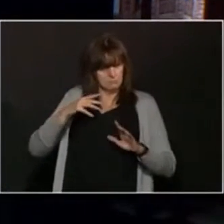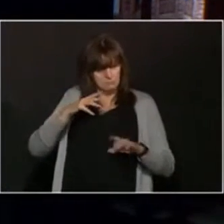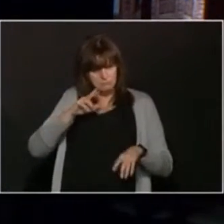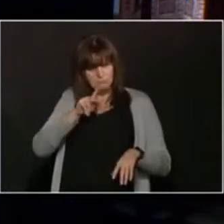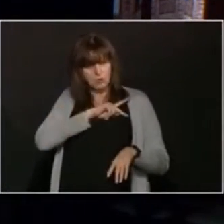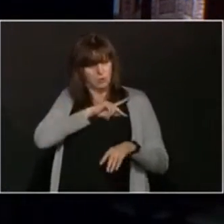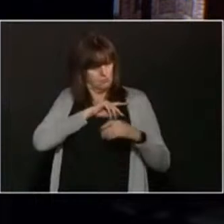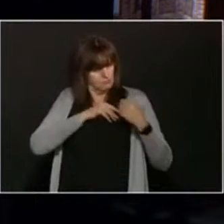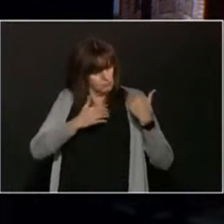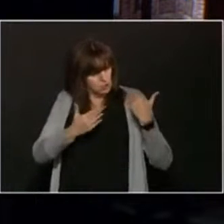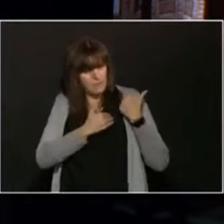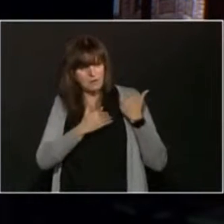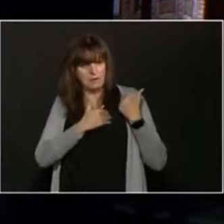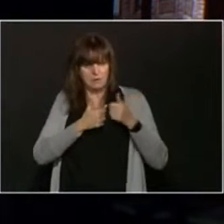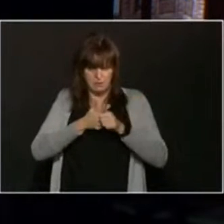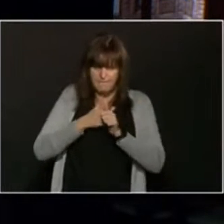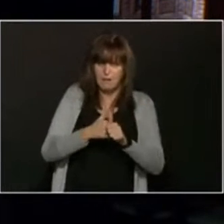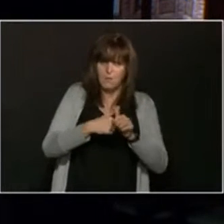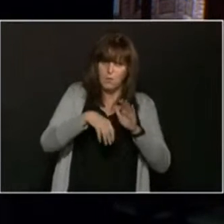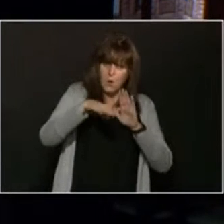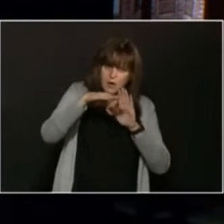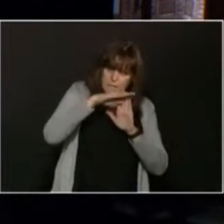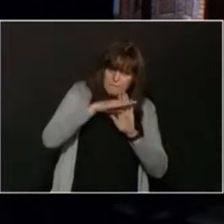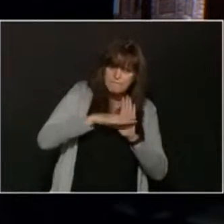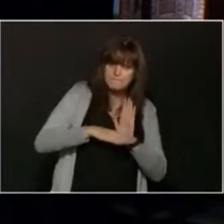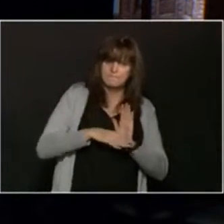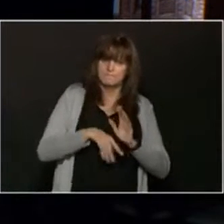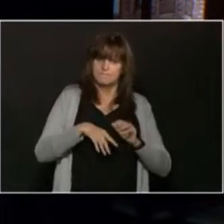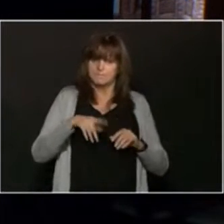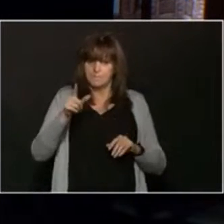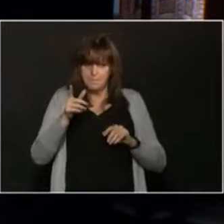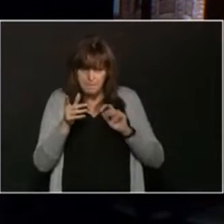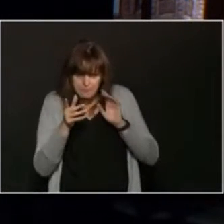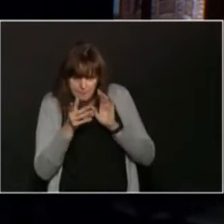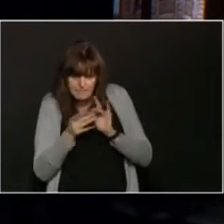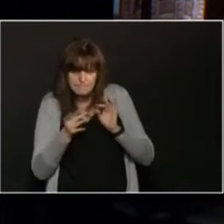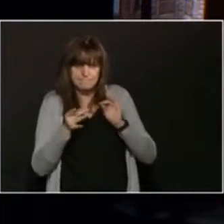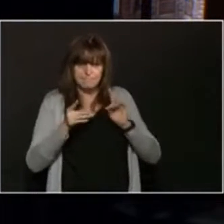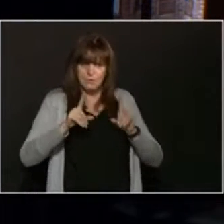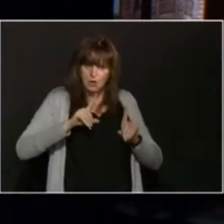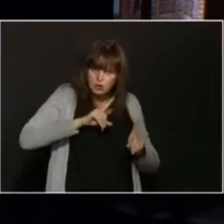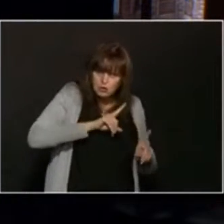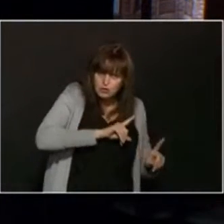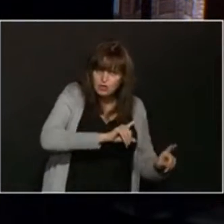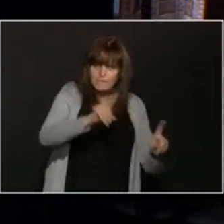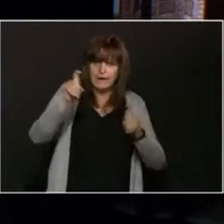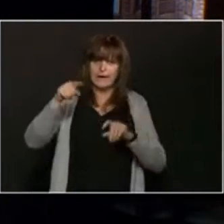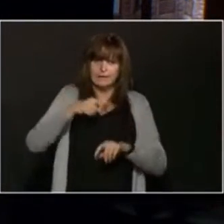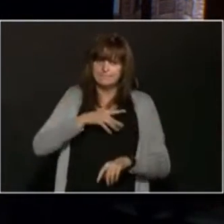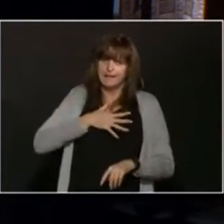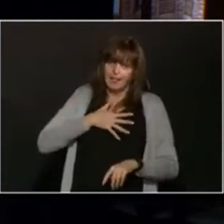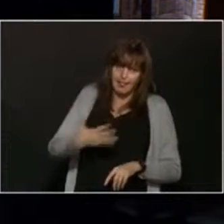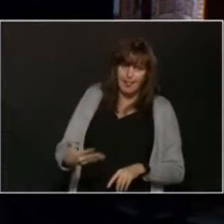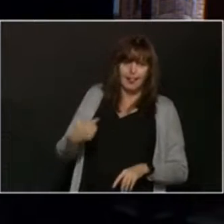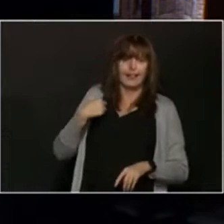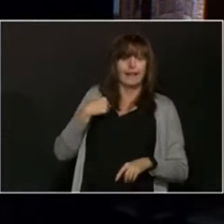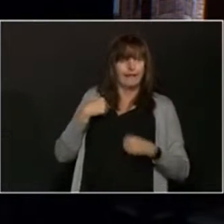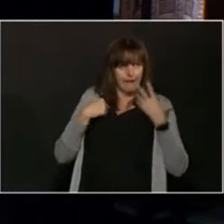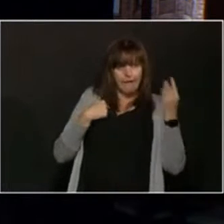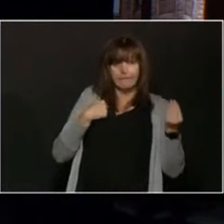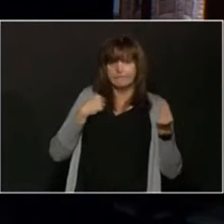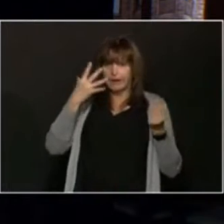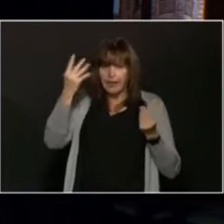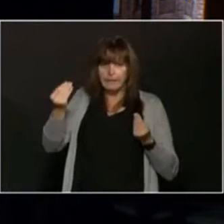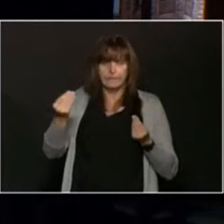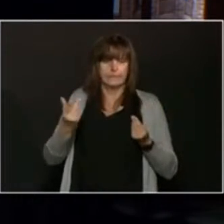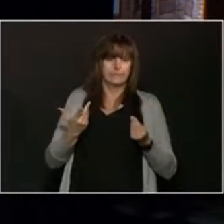a driving factor from that survey data that you have. What evidence is there that Ontarians are